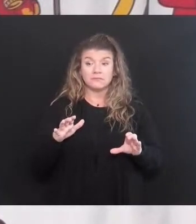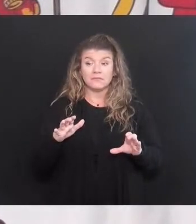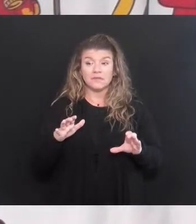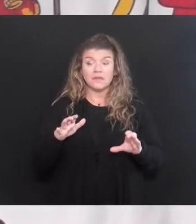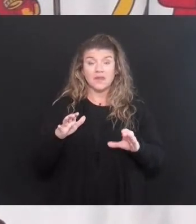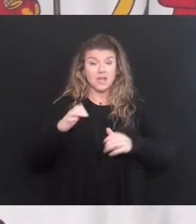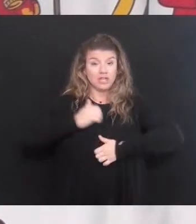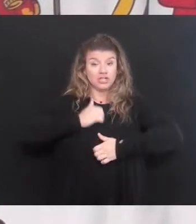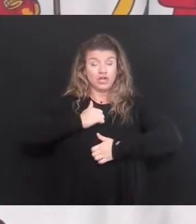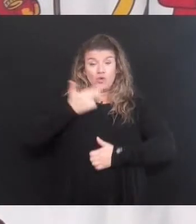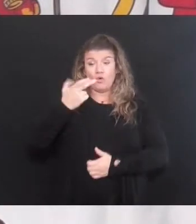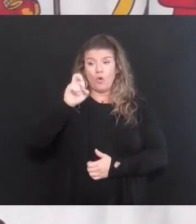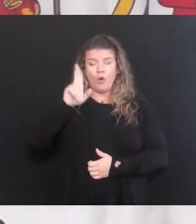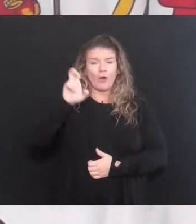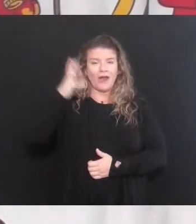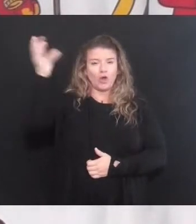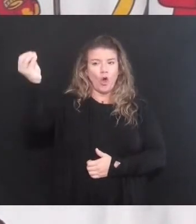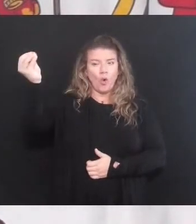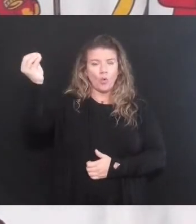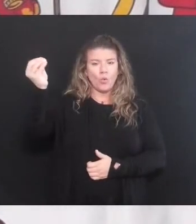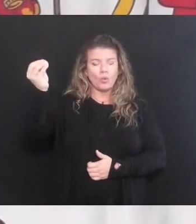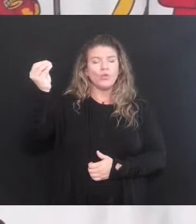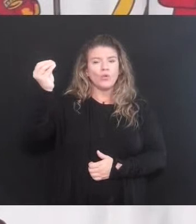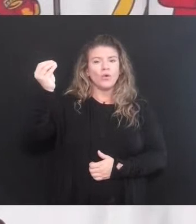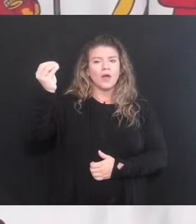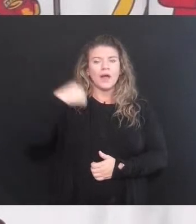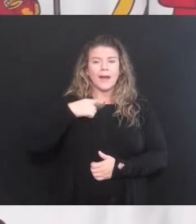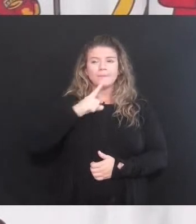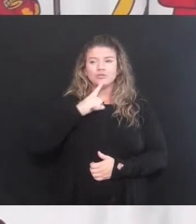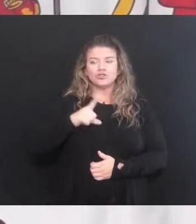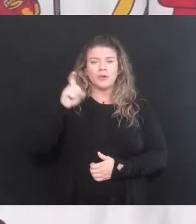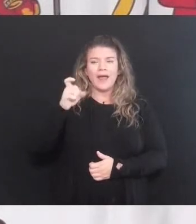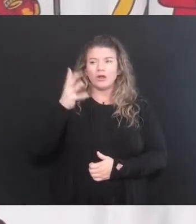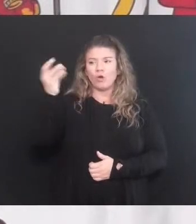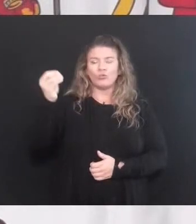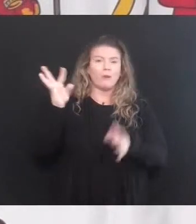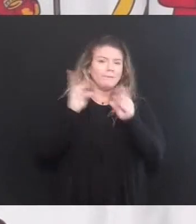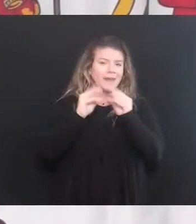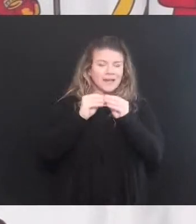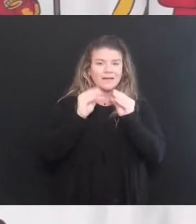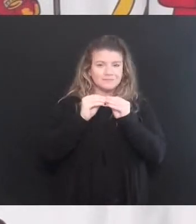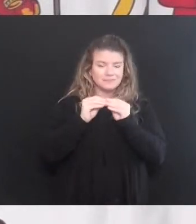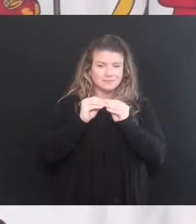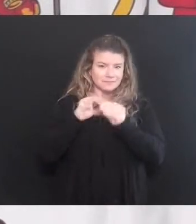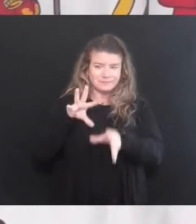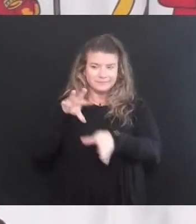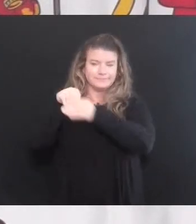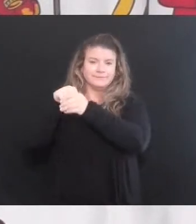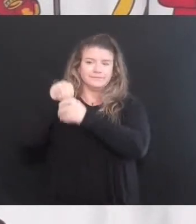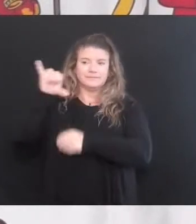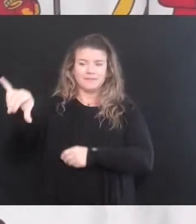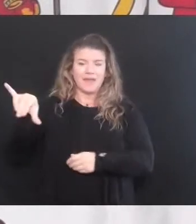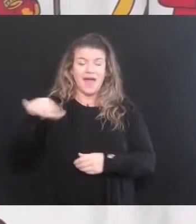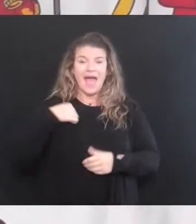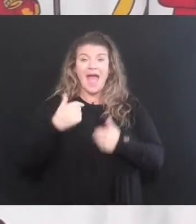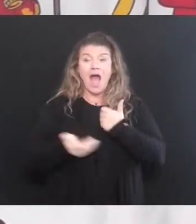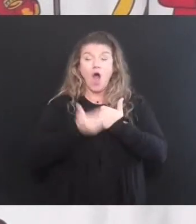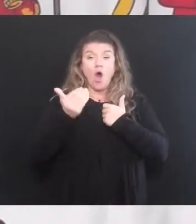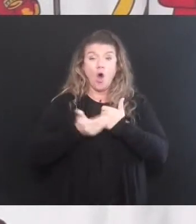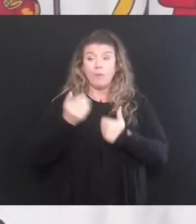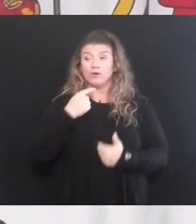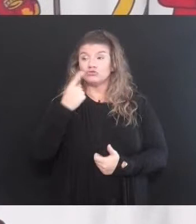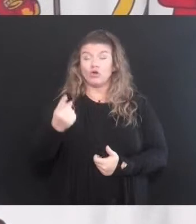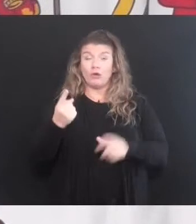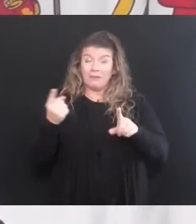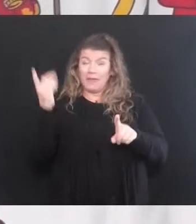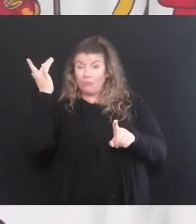General Hoyer left us and everything and had to run and everything. I'm sure he had to run to a meeting and all that kind of stuff. You know, I almost told you the reason he